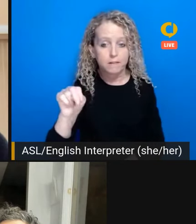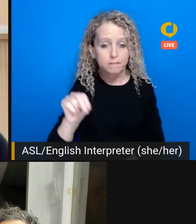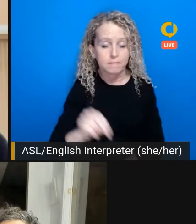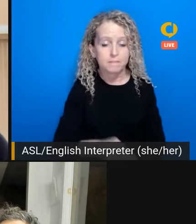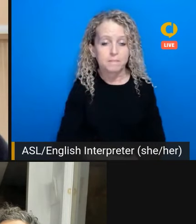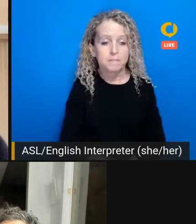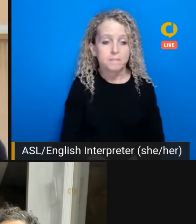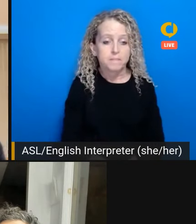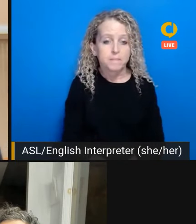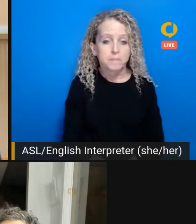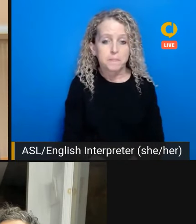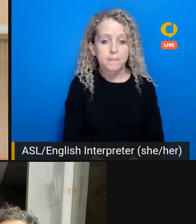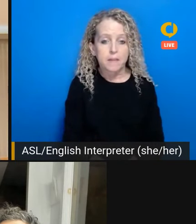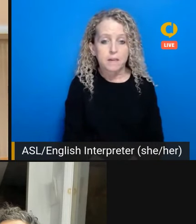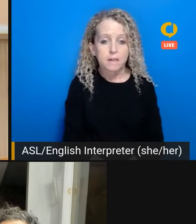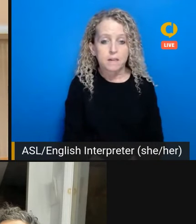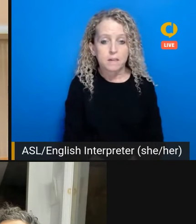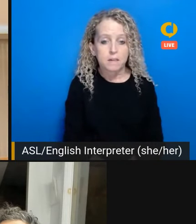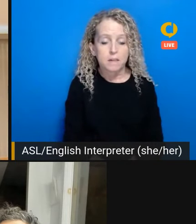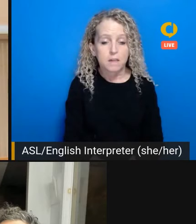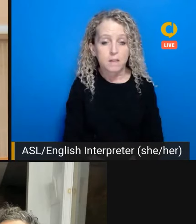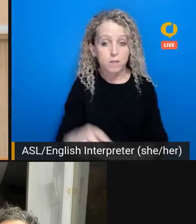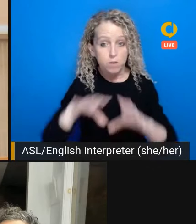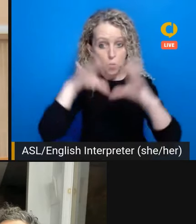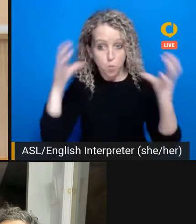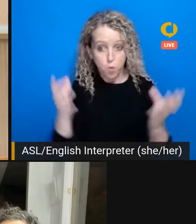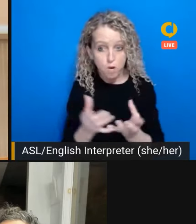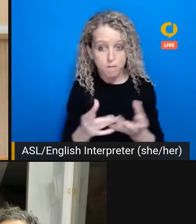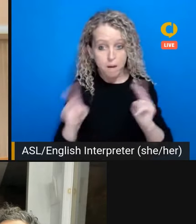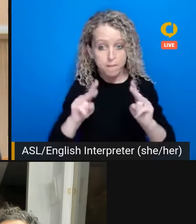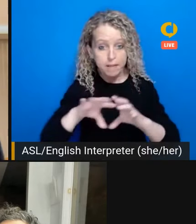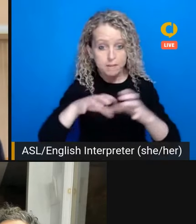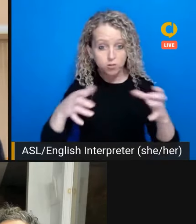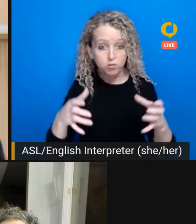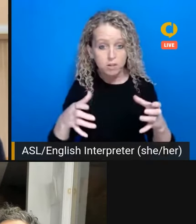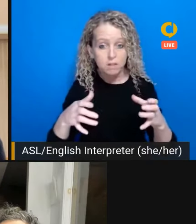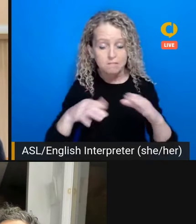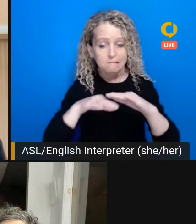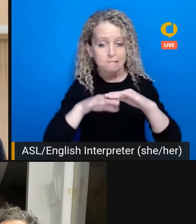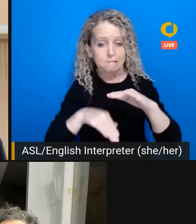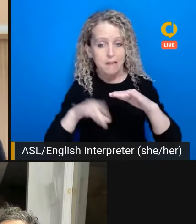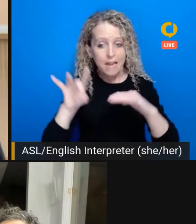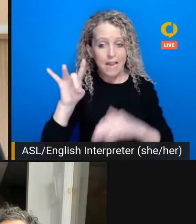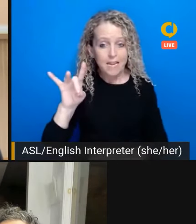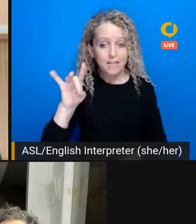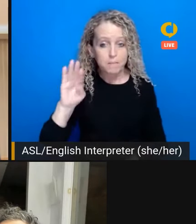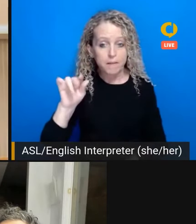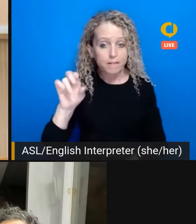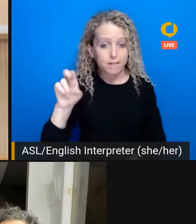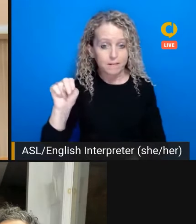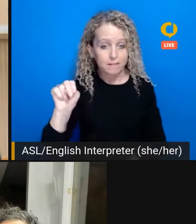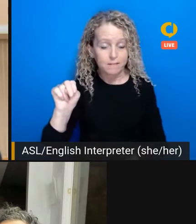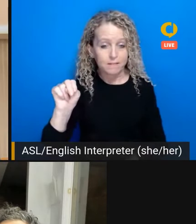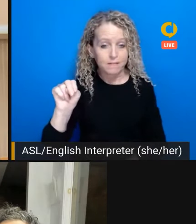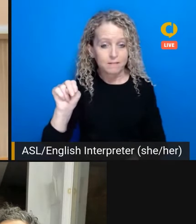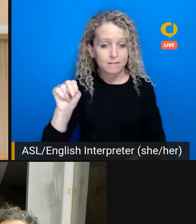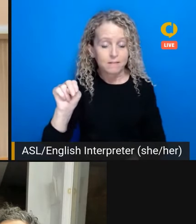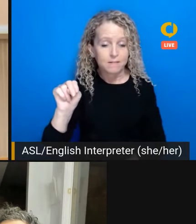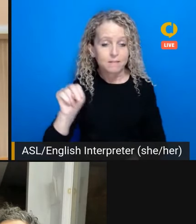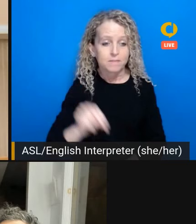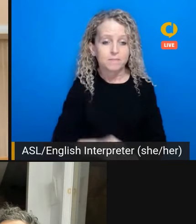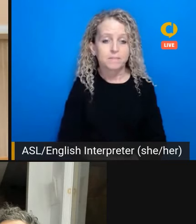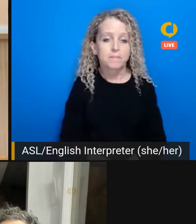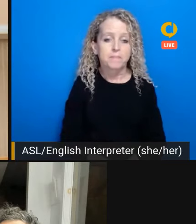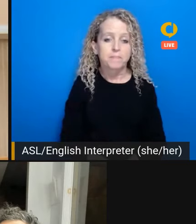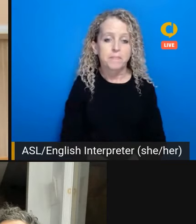To give you an idea, the population of the world is just a bit less than 8 billion. So we surpassed the